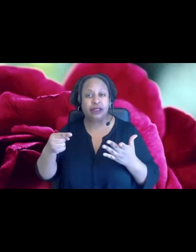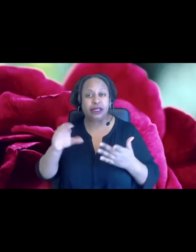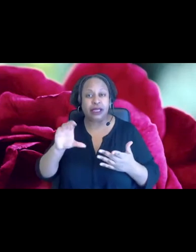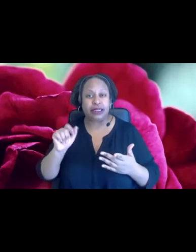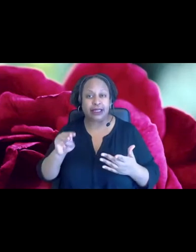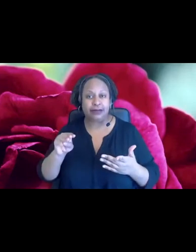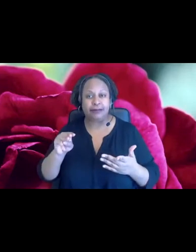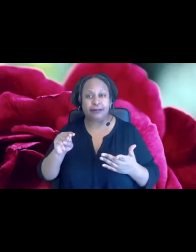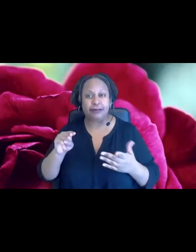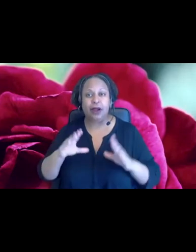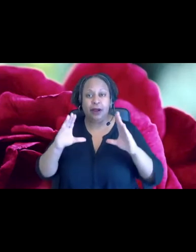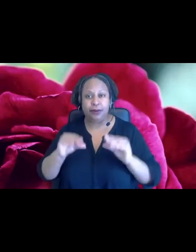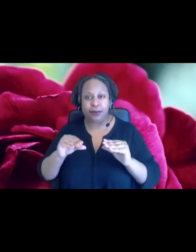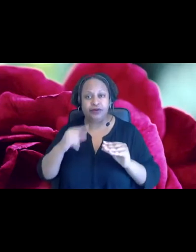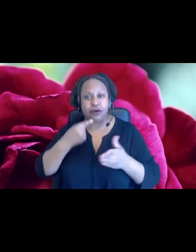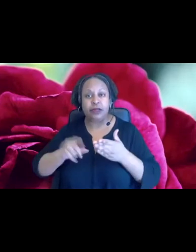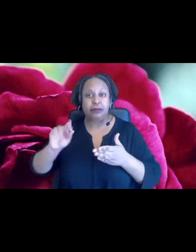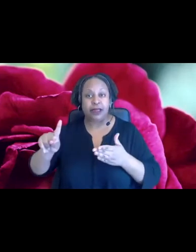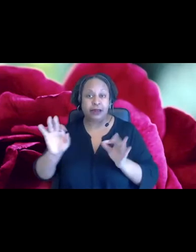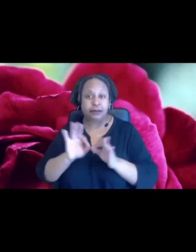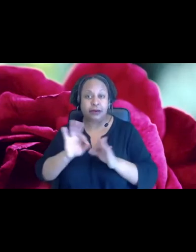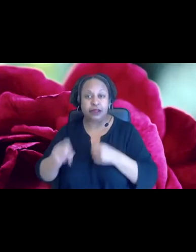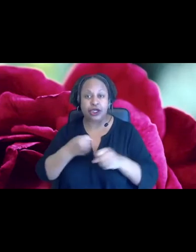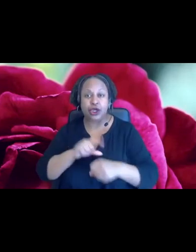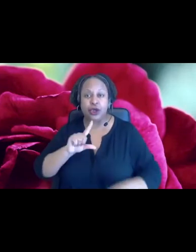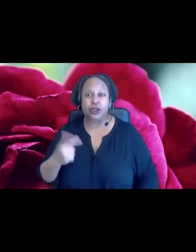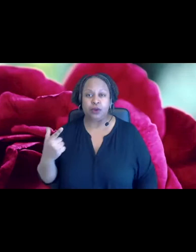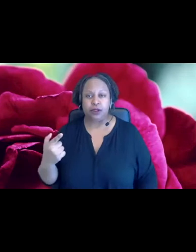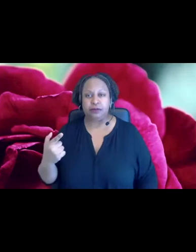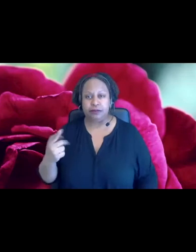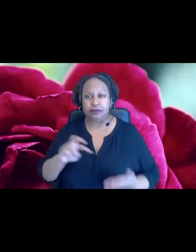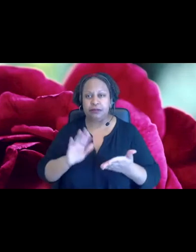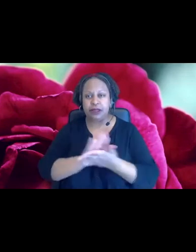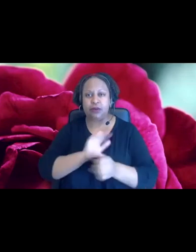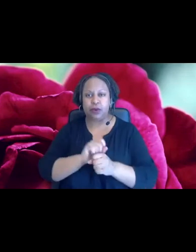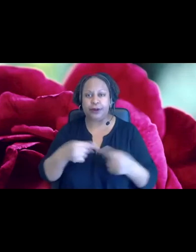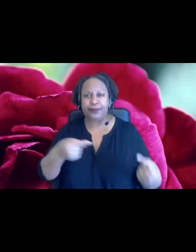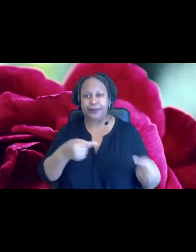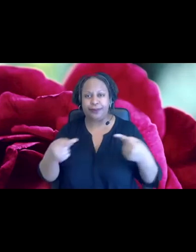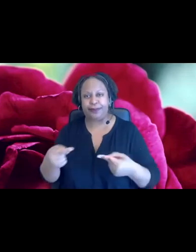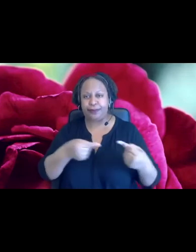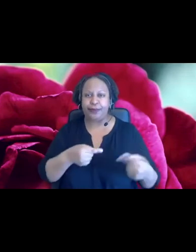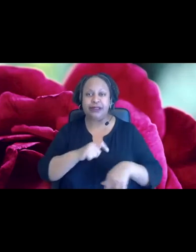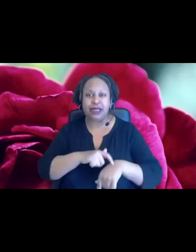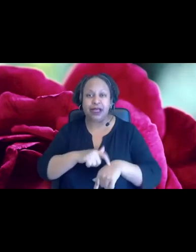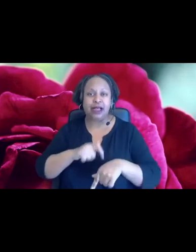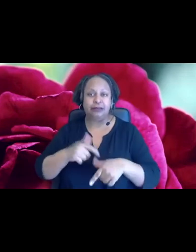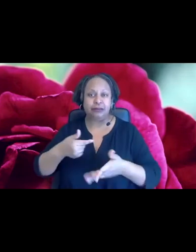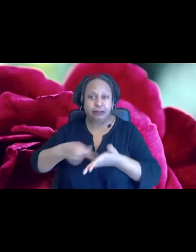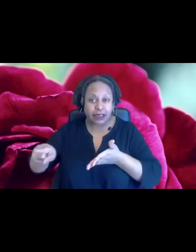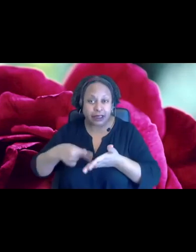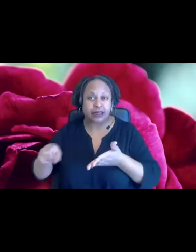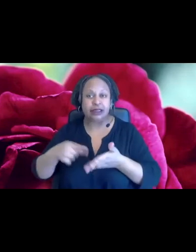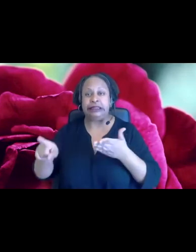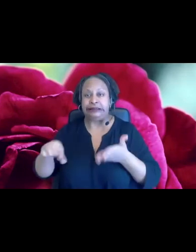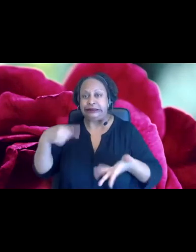in 2021. So that could present a bit of a cash flow and a timing issue for